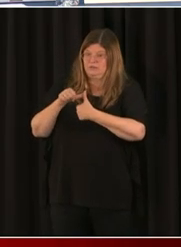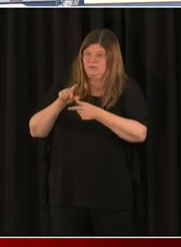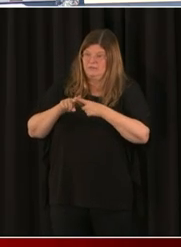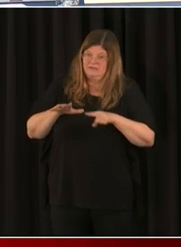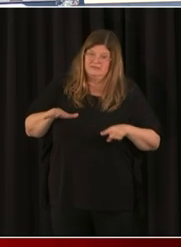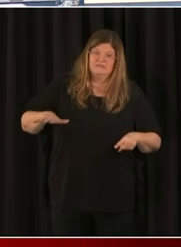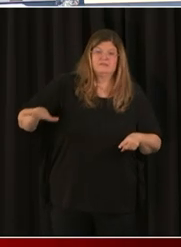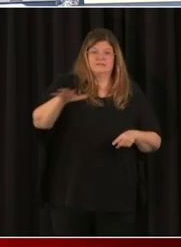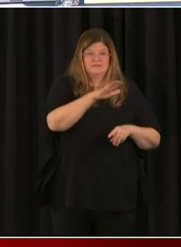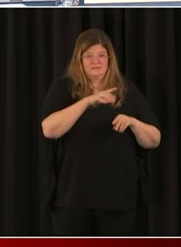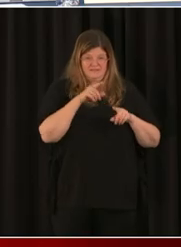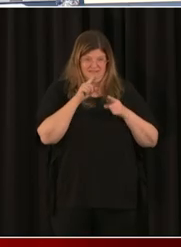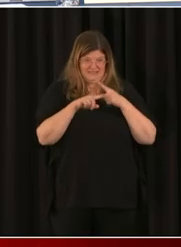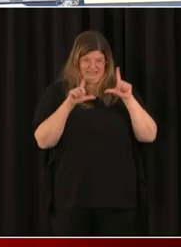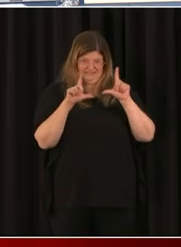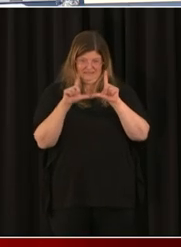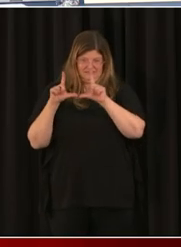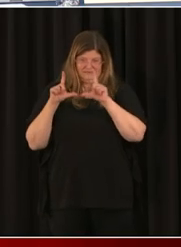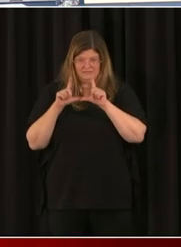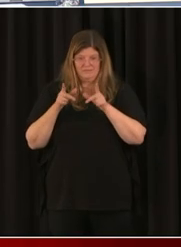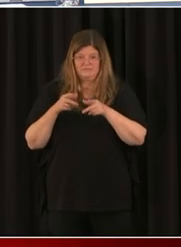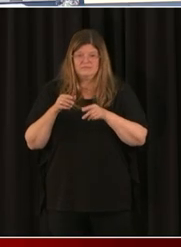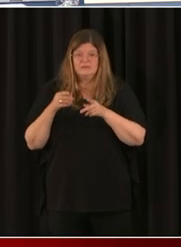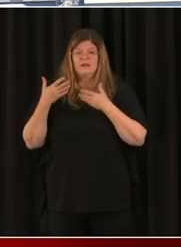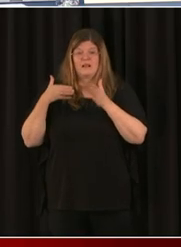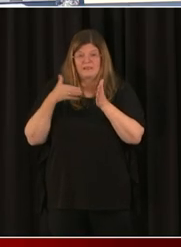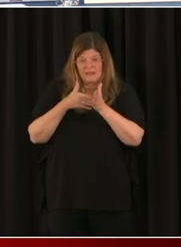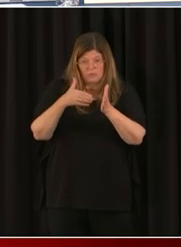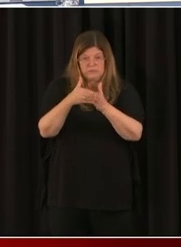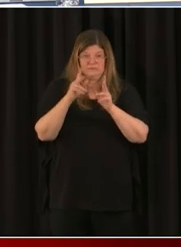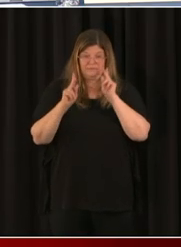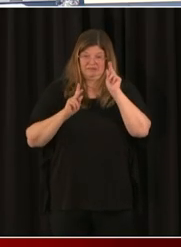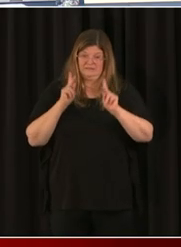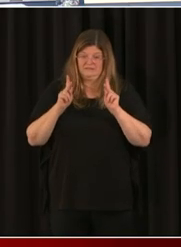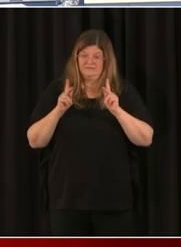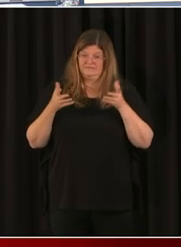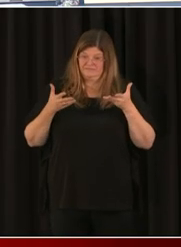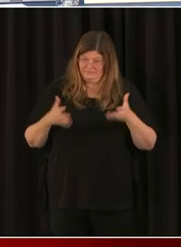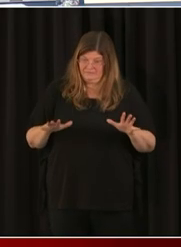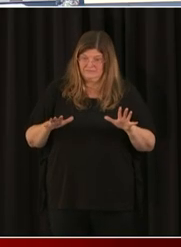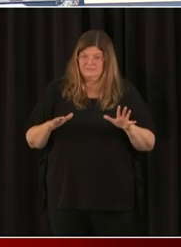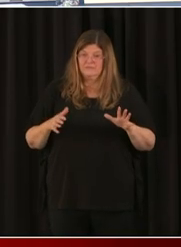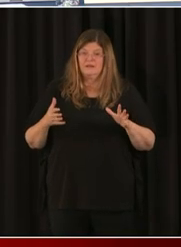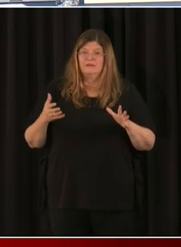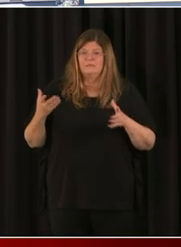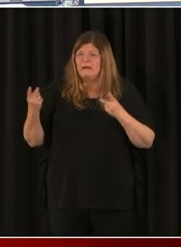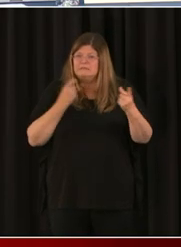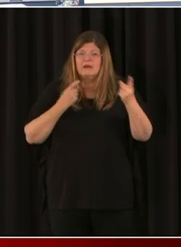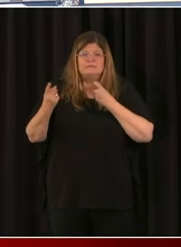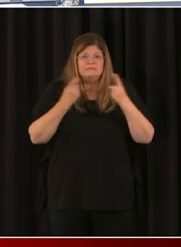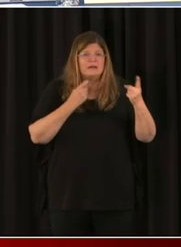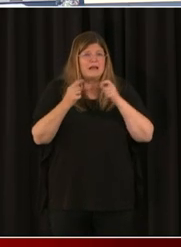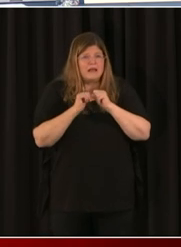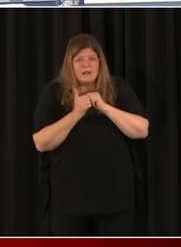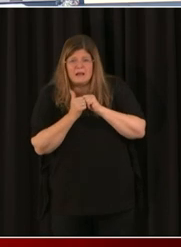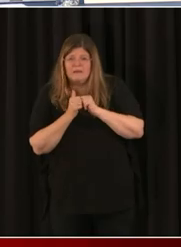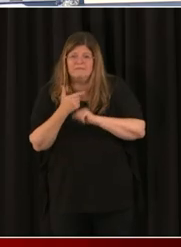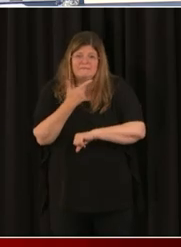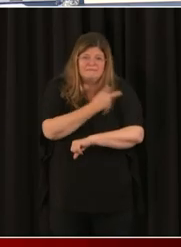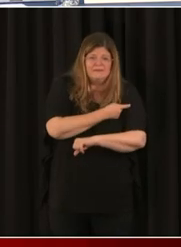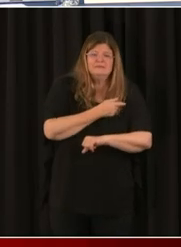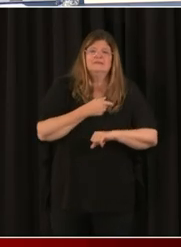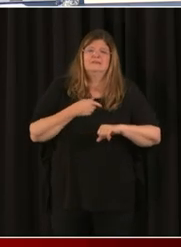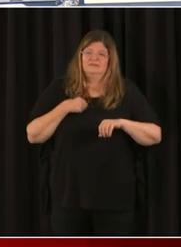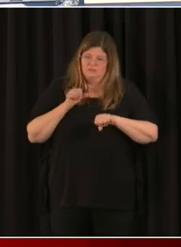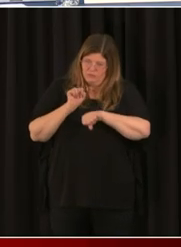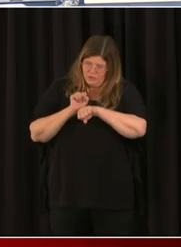health professionals in the District of Columbia, tens of thousands of people who have been asking and wanting to know how to be vaccinated.